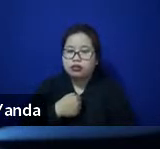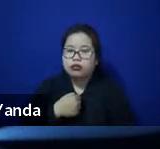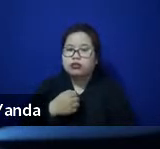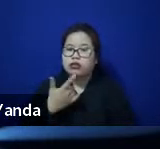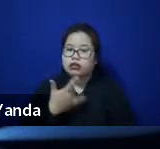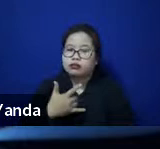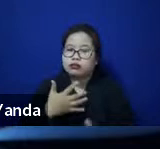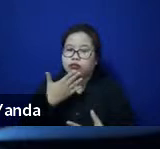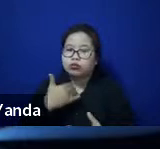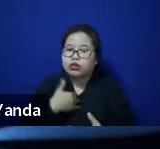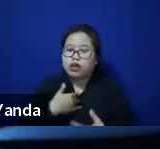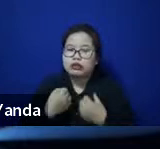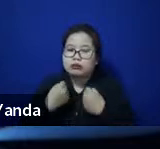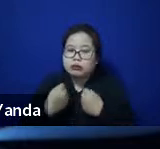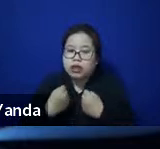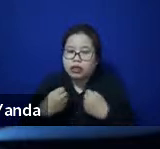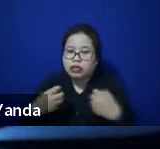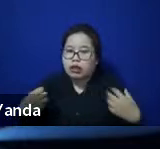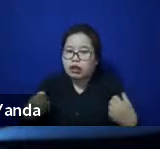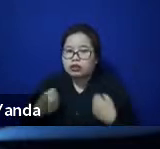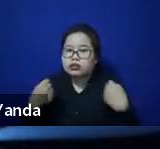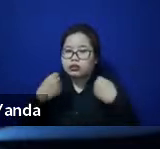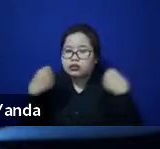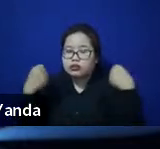We all want to participate.